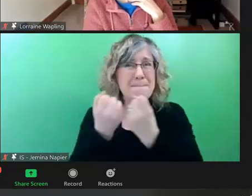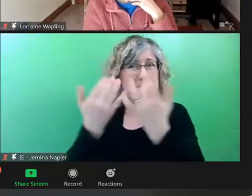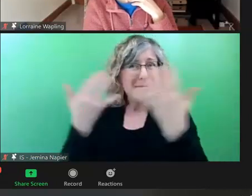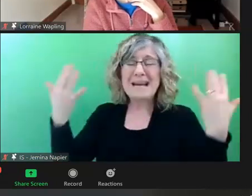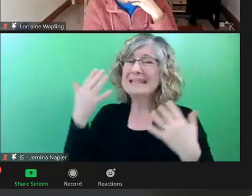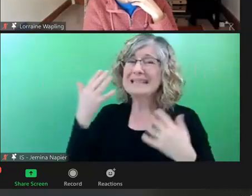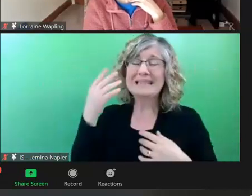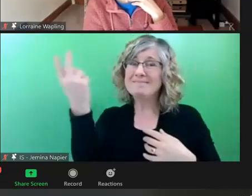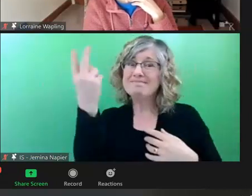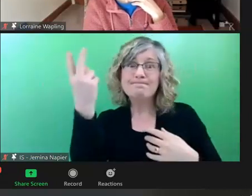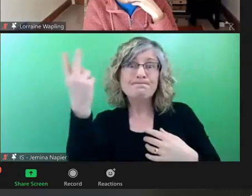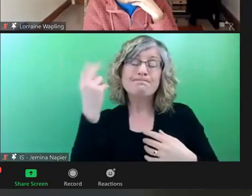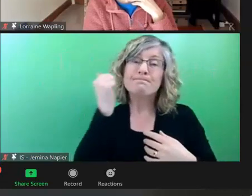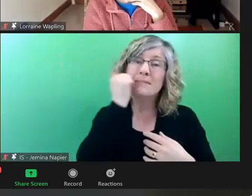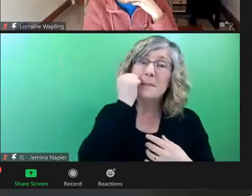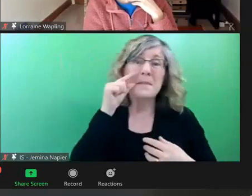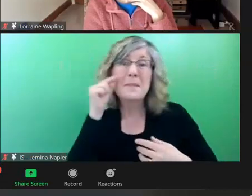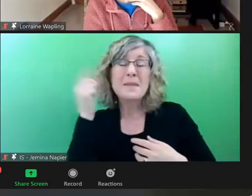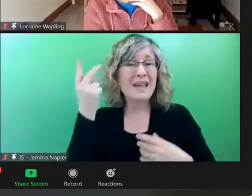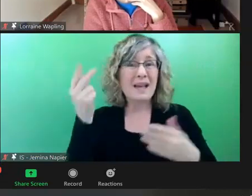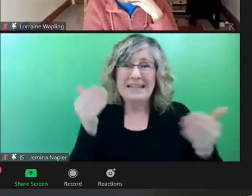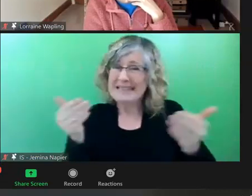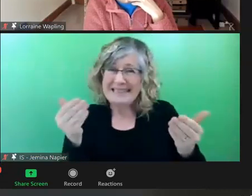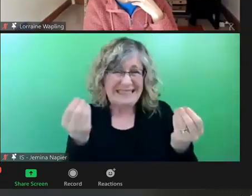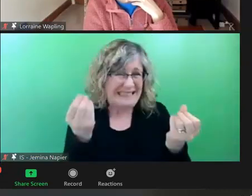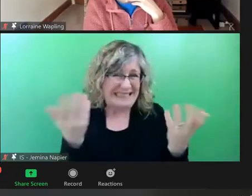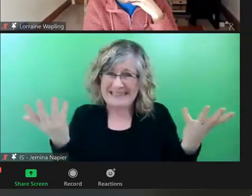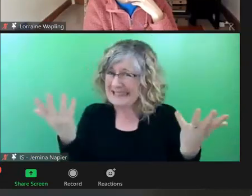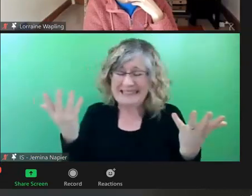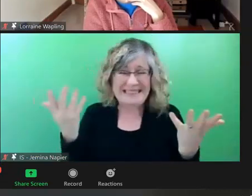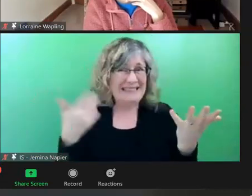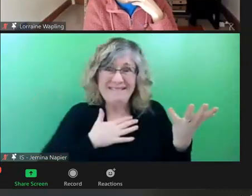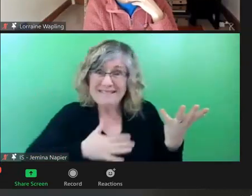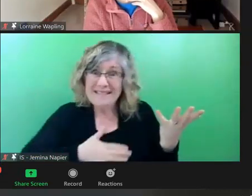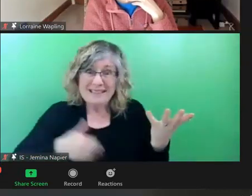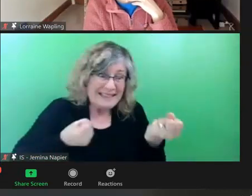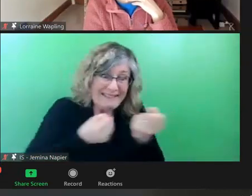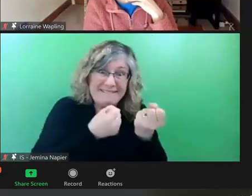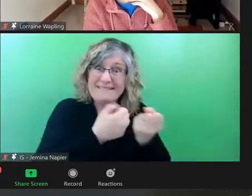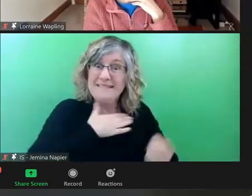incomes which can enable them to support their children. Here in Uganda, it is